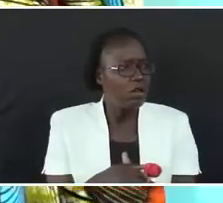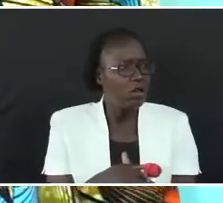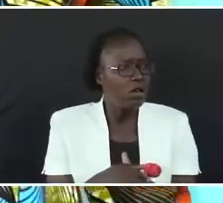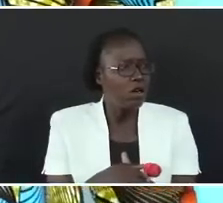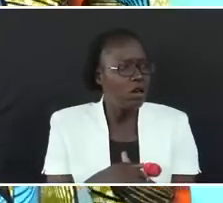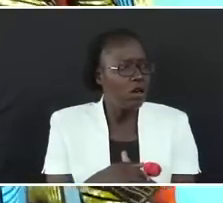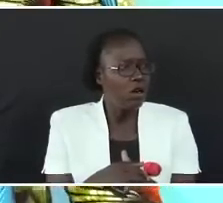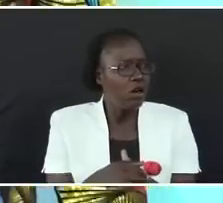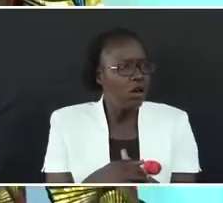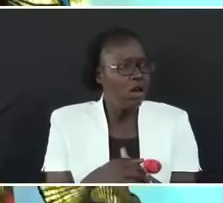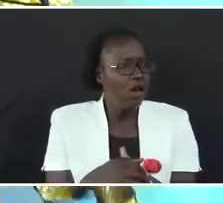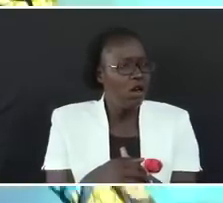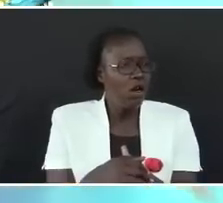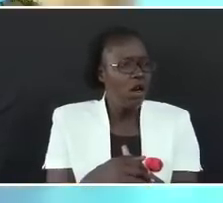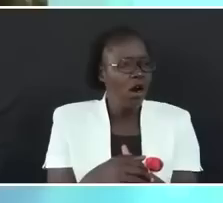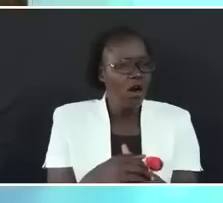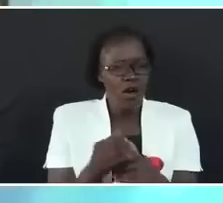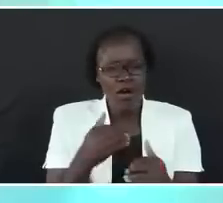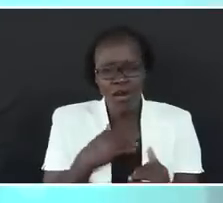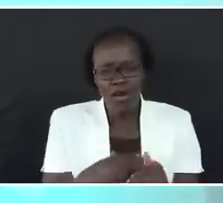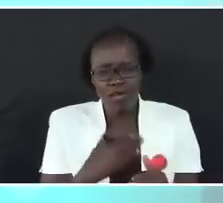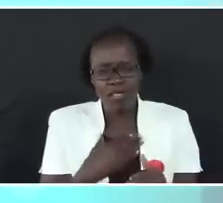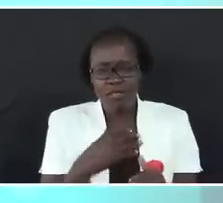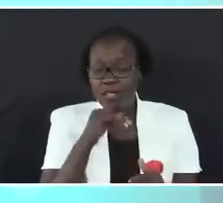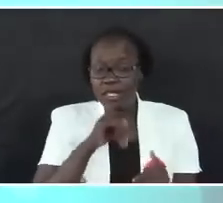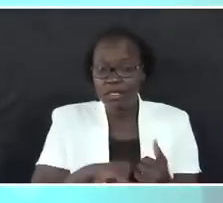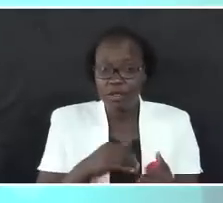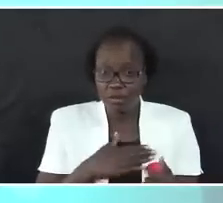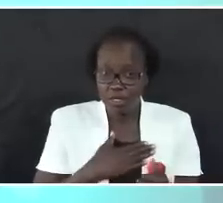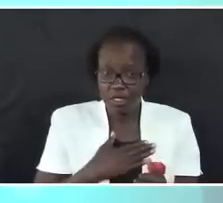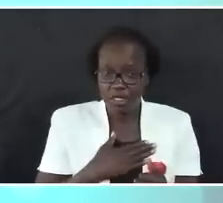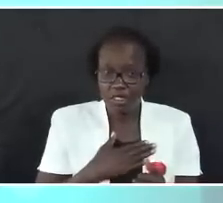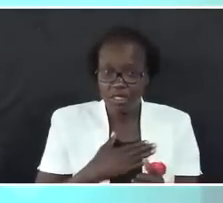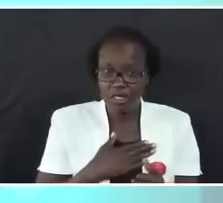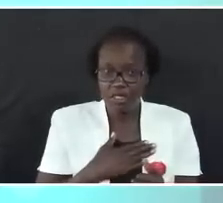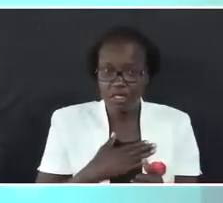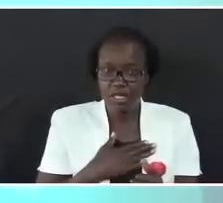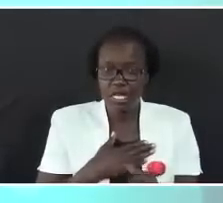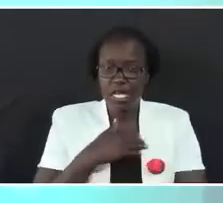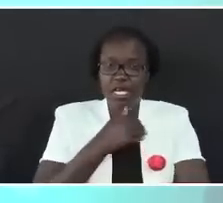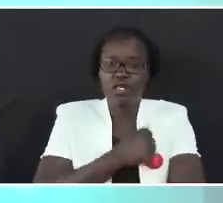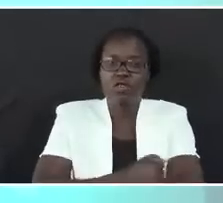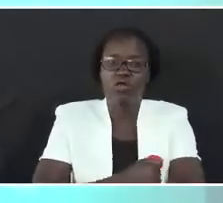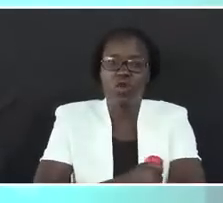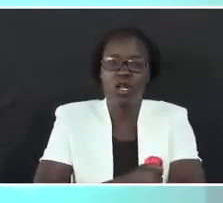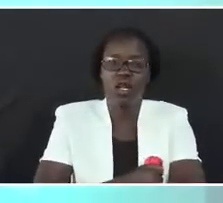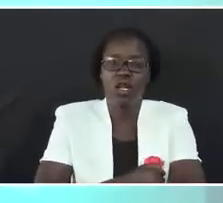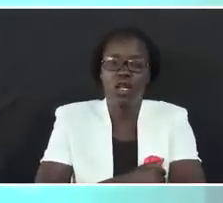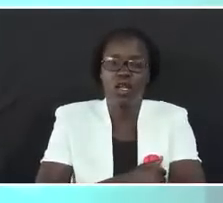We had paid a visit with my husband to a school